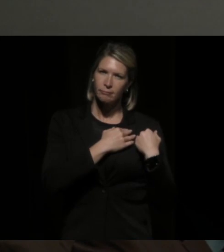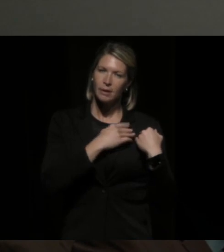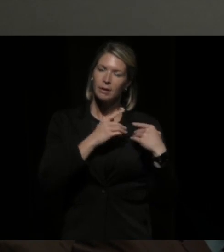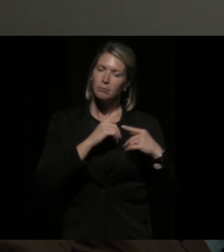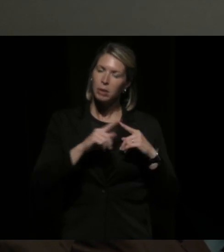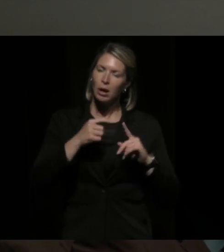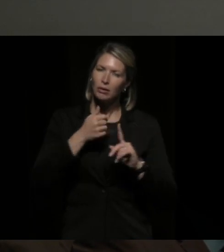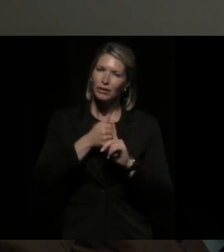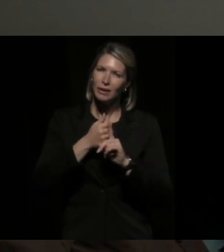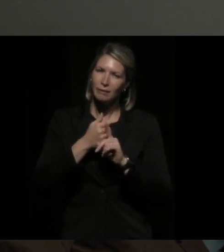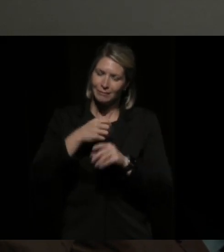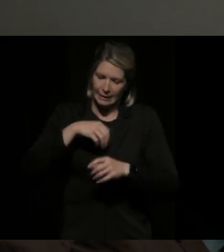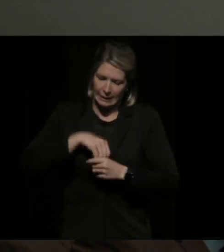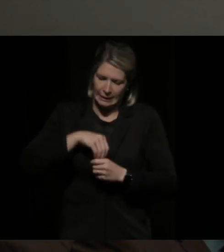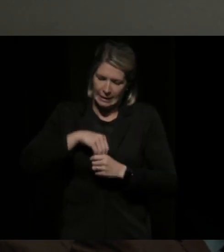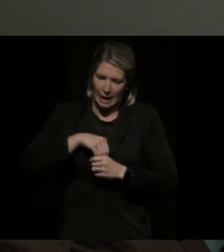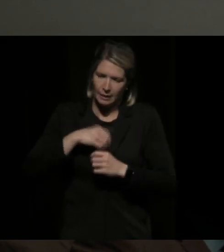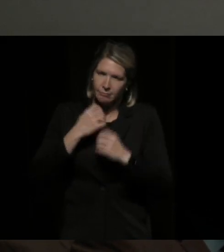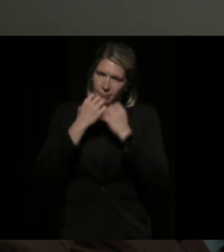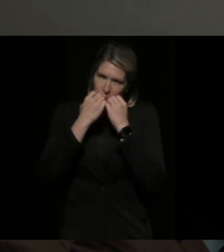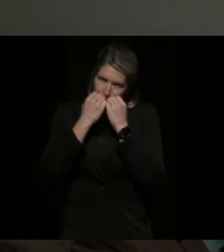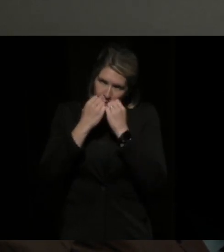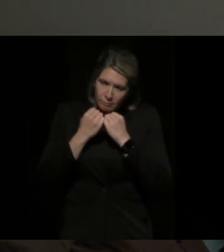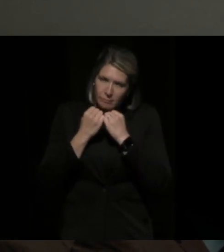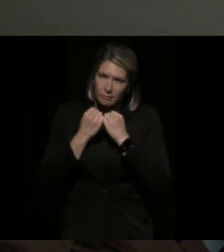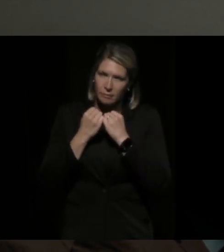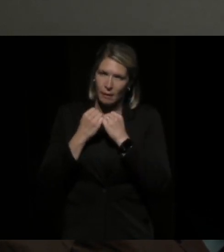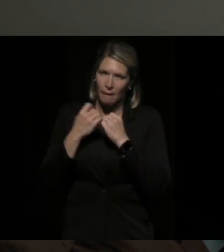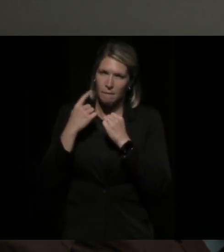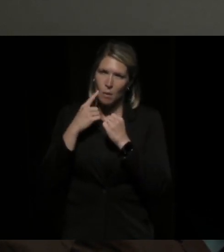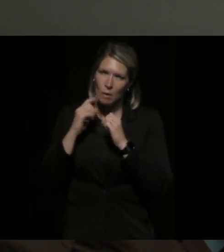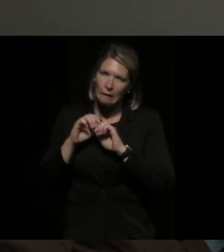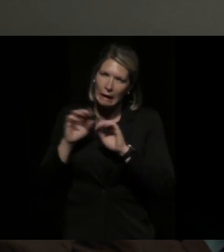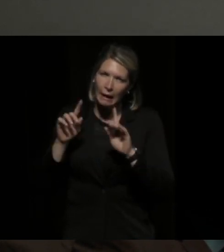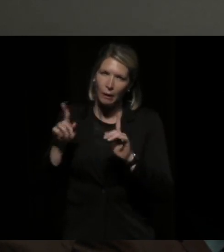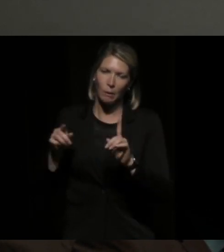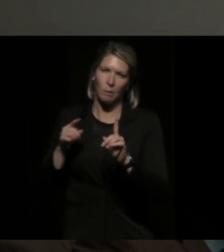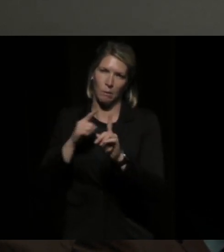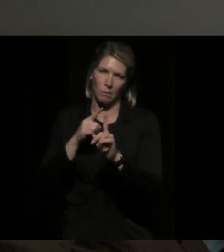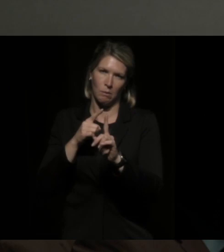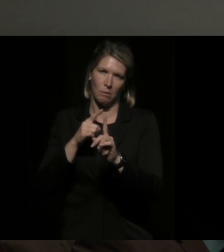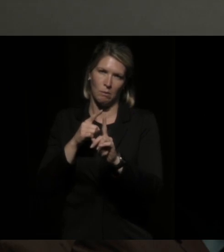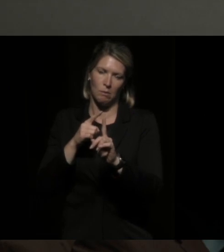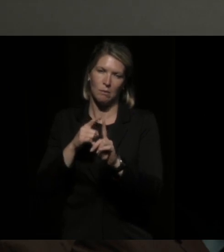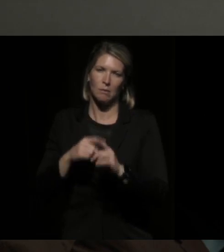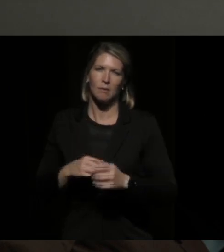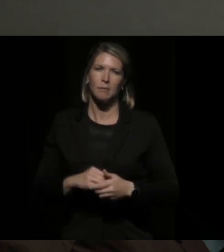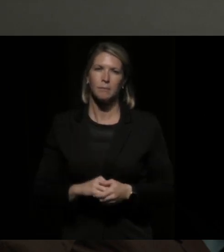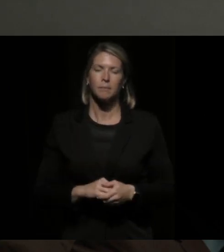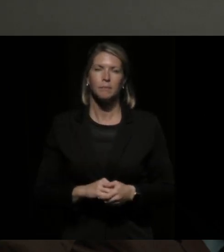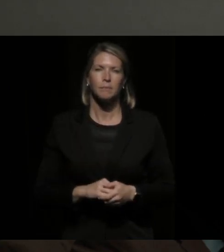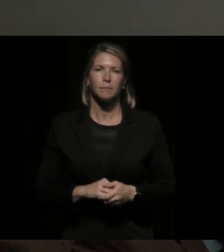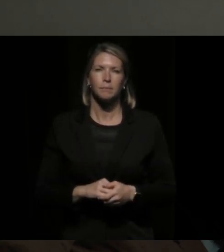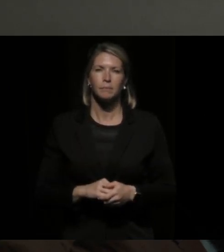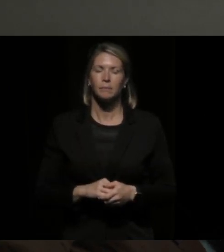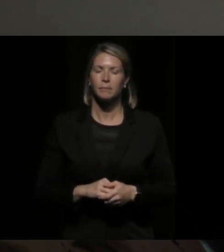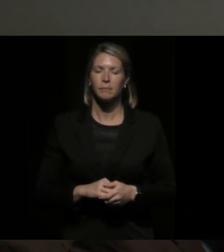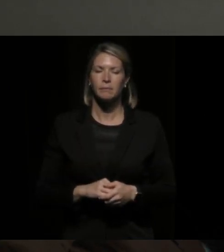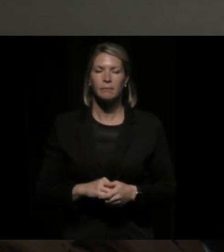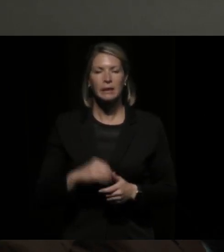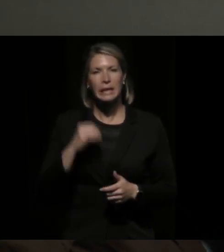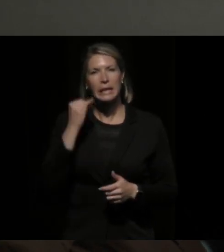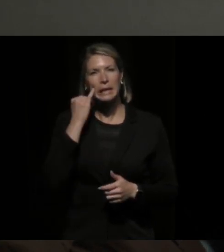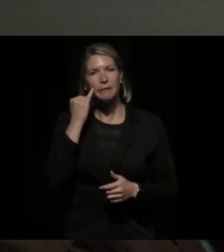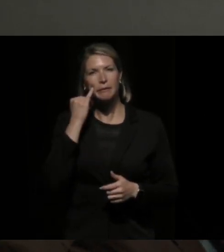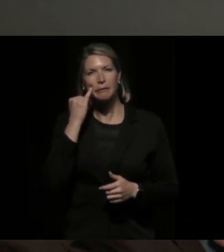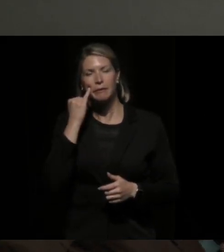own right, in your service to the people of this province. Whether it was working to ensure the House of Assembly could continue to